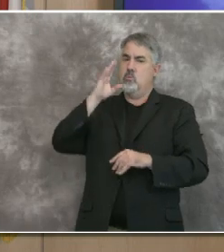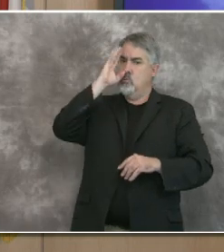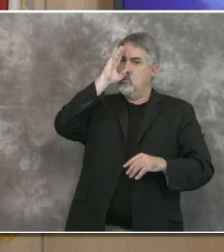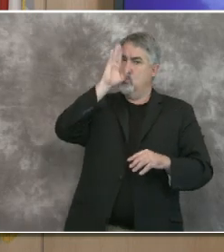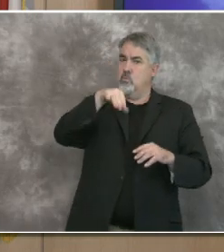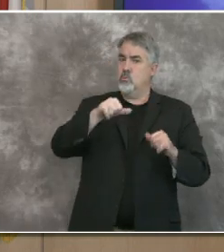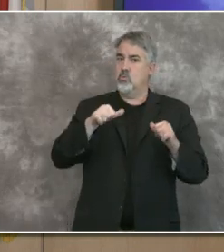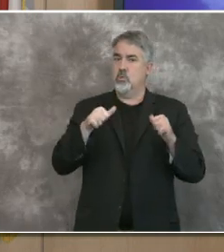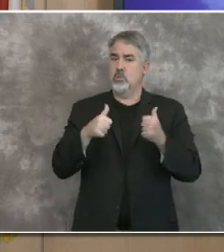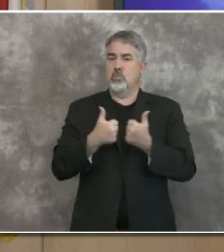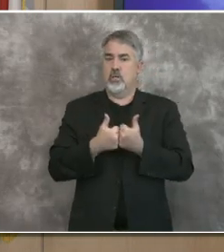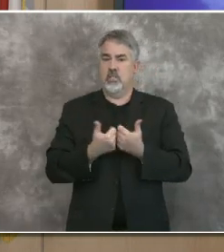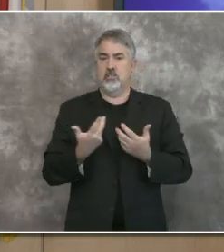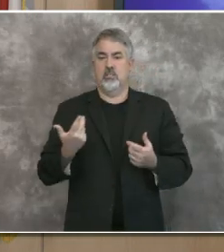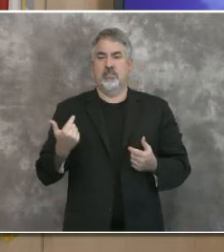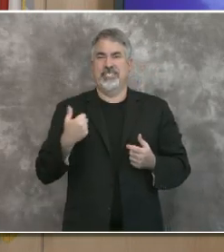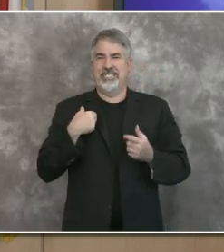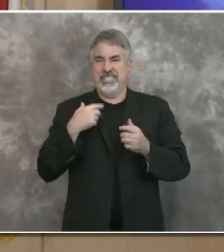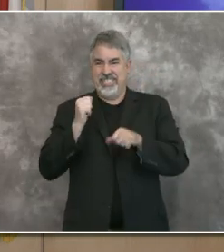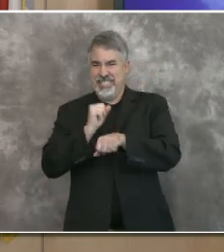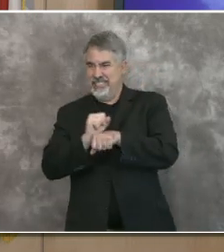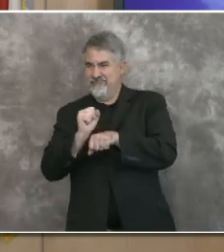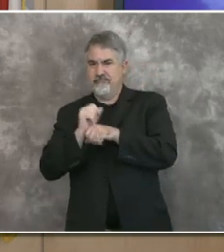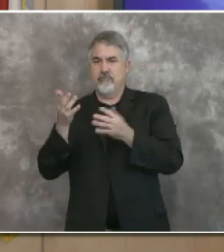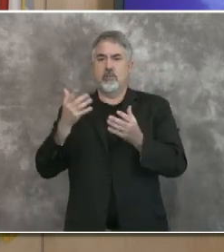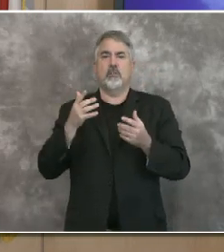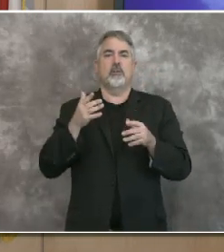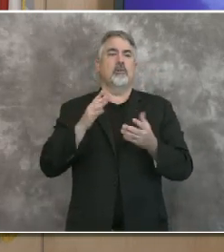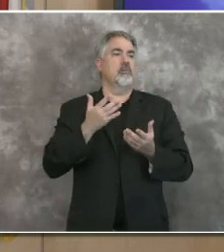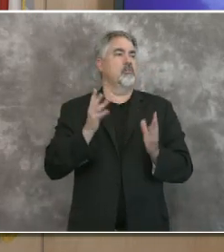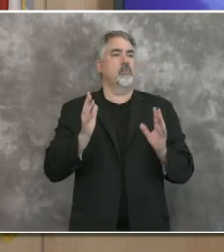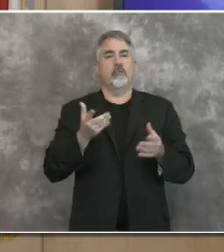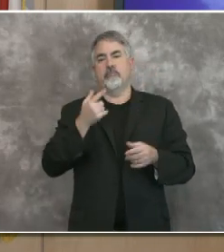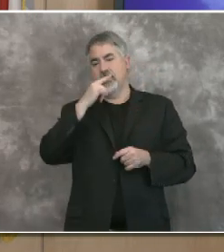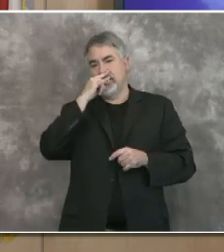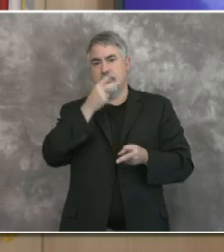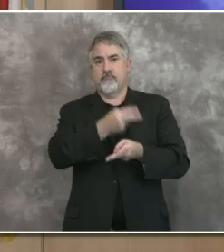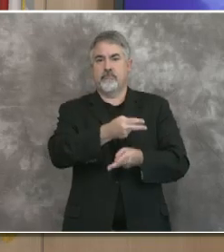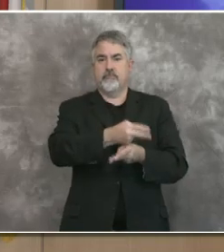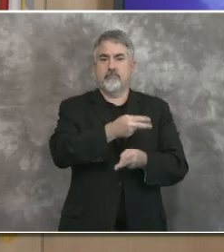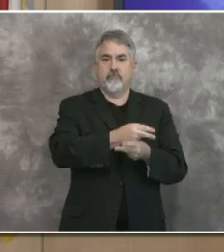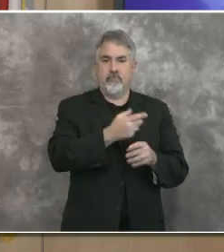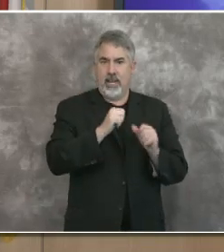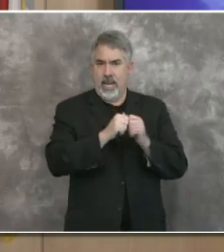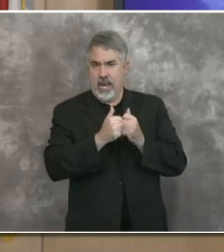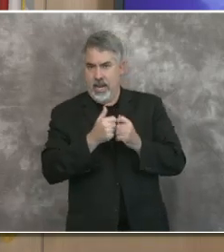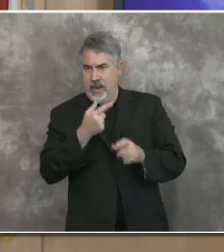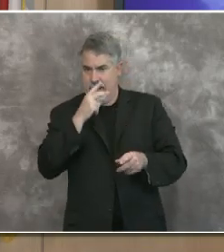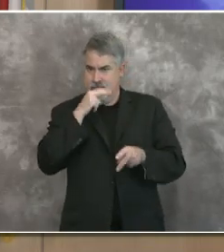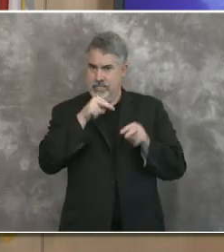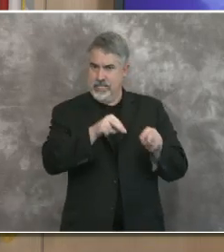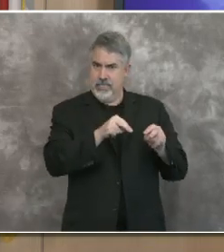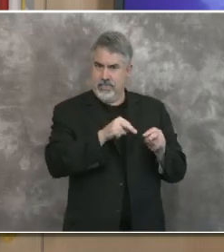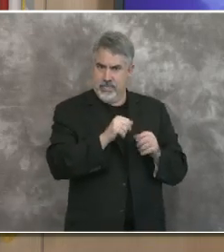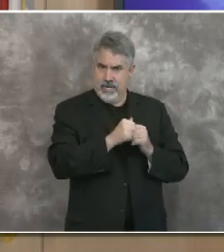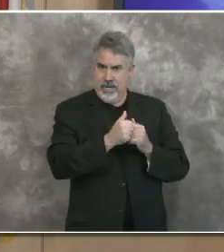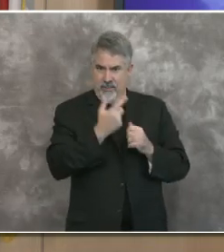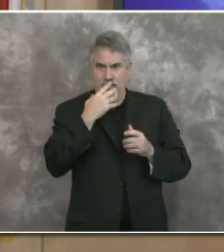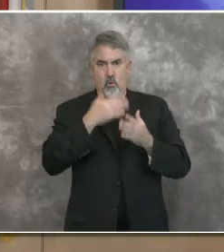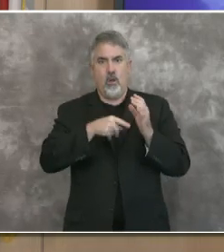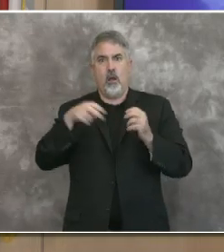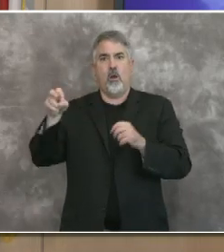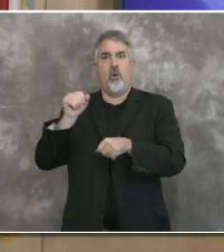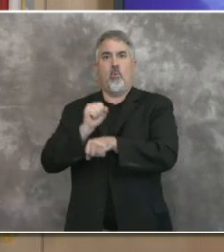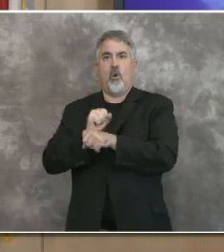working with a number of childcare providers in terms of looking at how it is we can get more of them up and running and